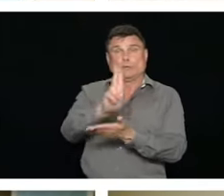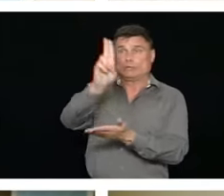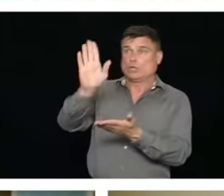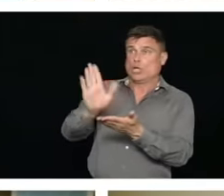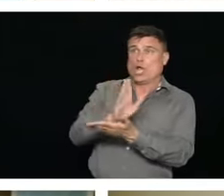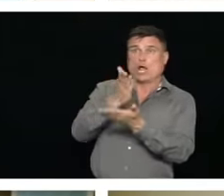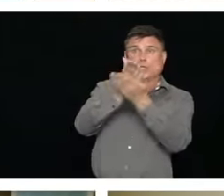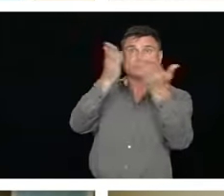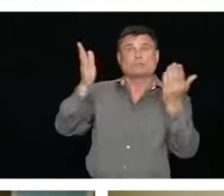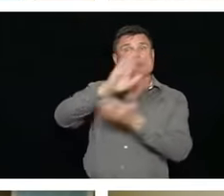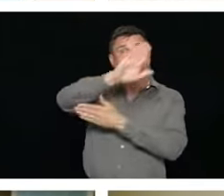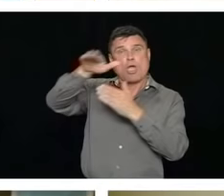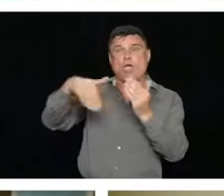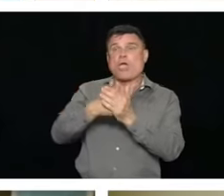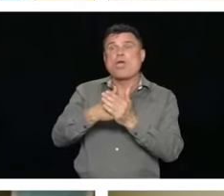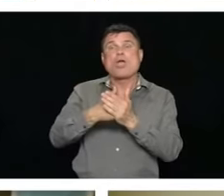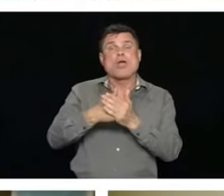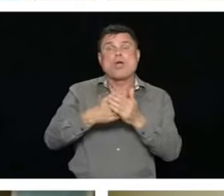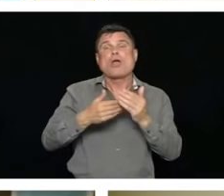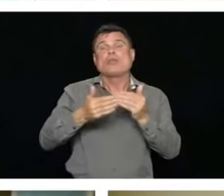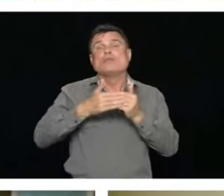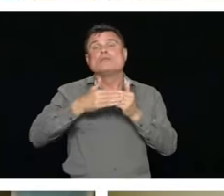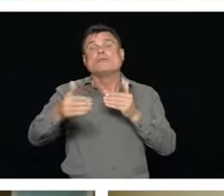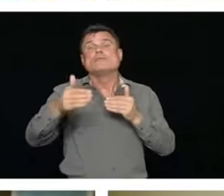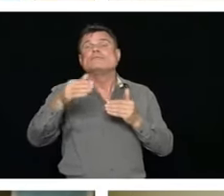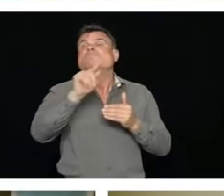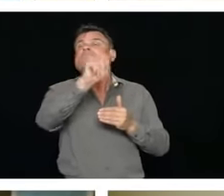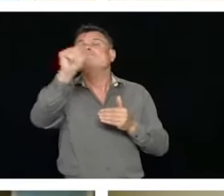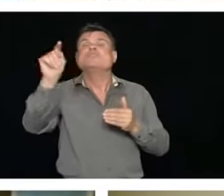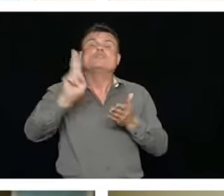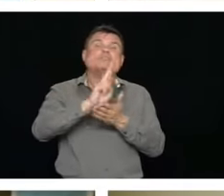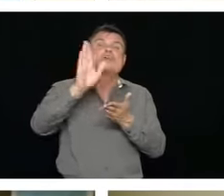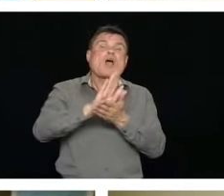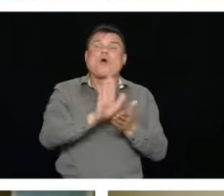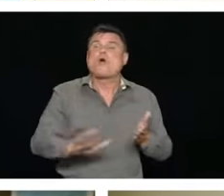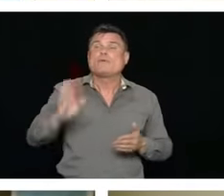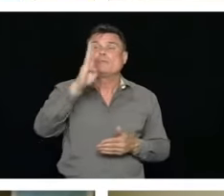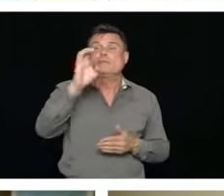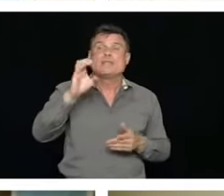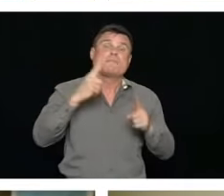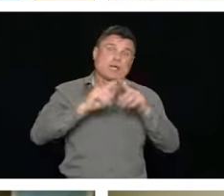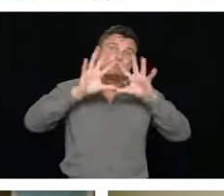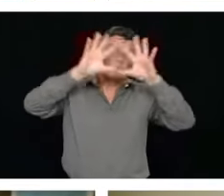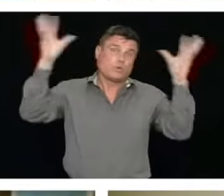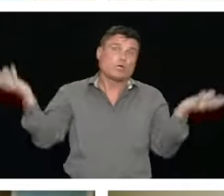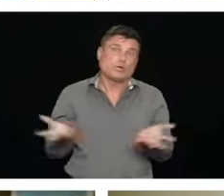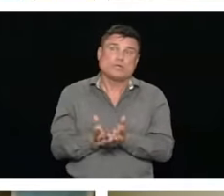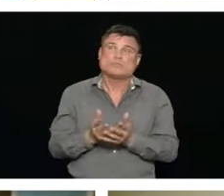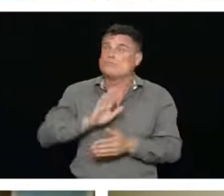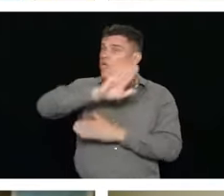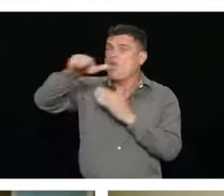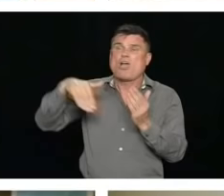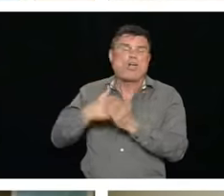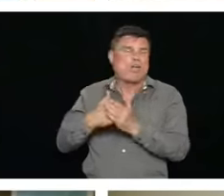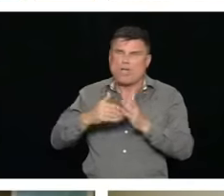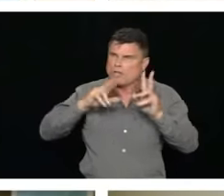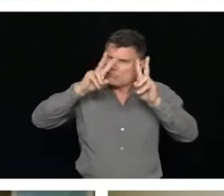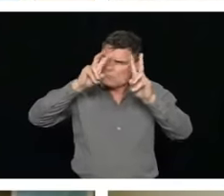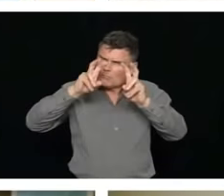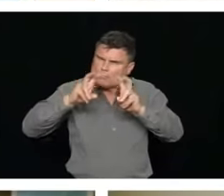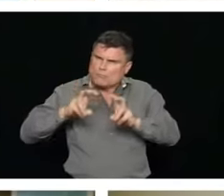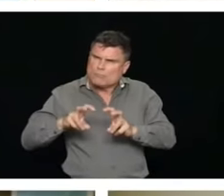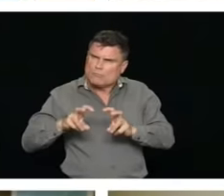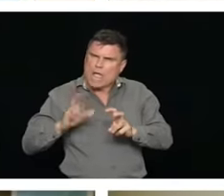admittance requirements and the disruption that's happened in the caused by the pandemic, and are